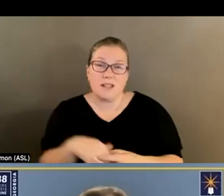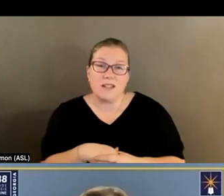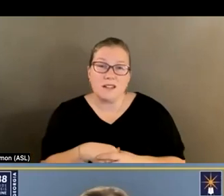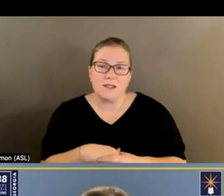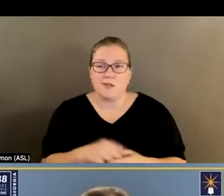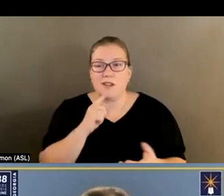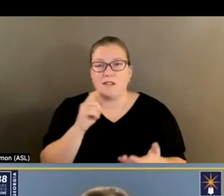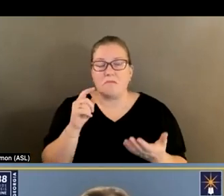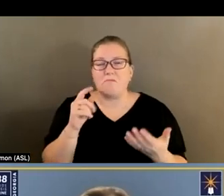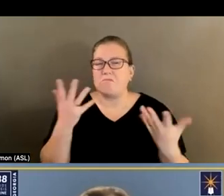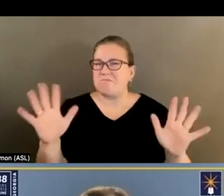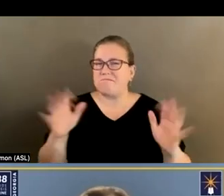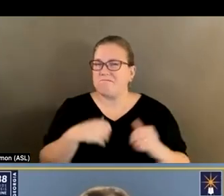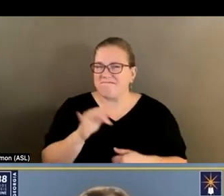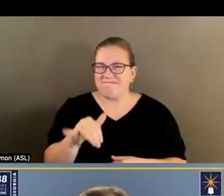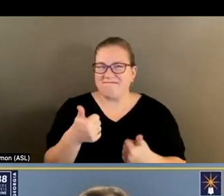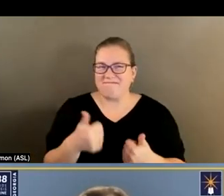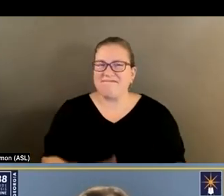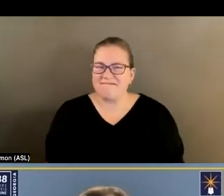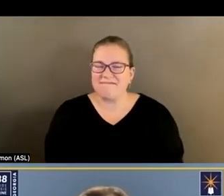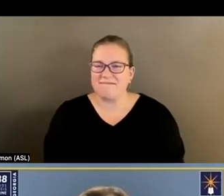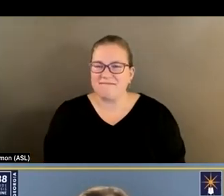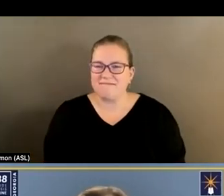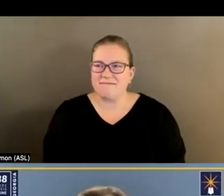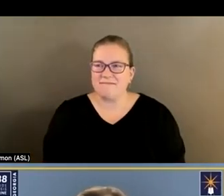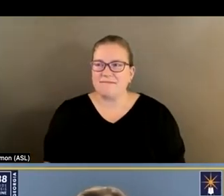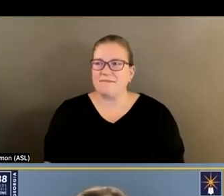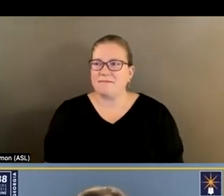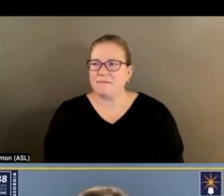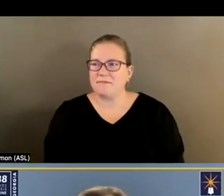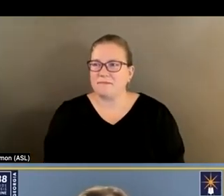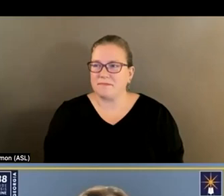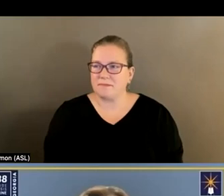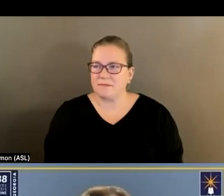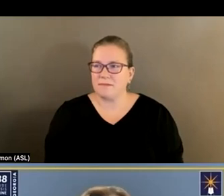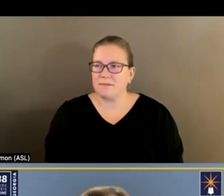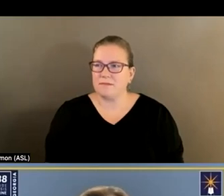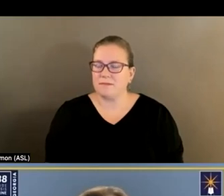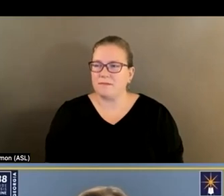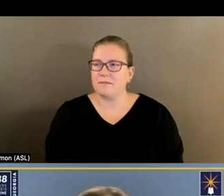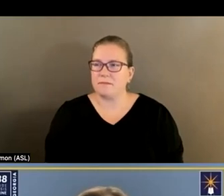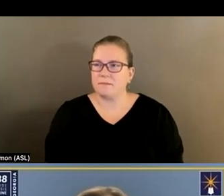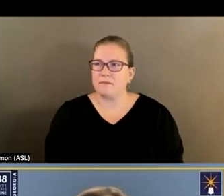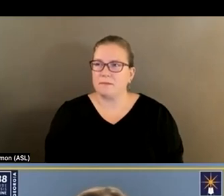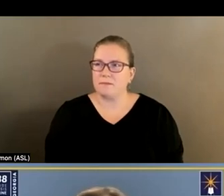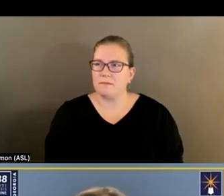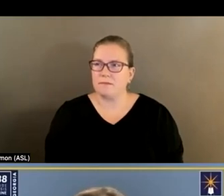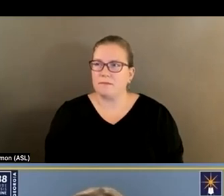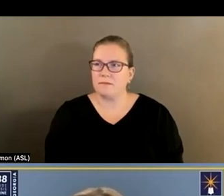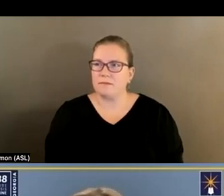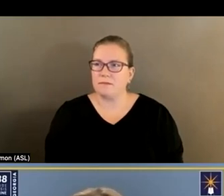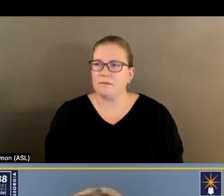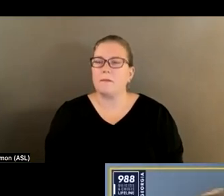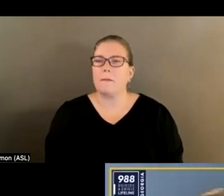pretty much all I'll say about that. Okay, excellent. Thank you. Thank you. So there is